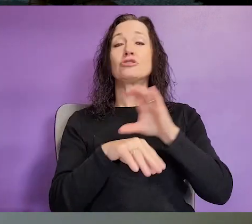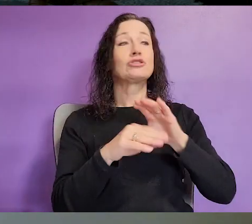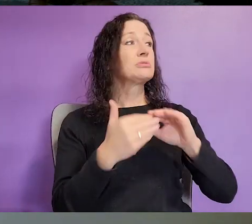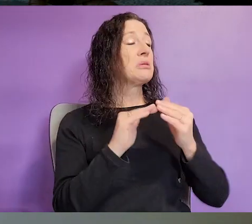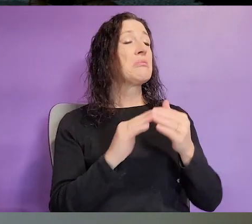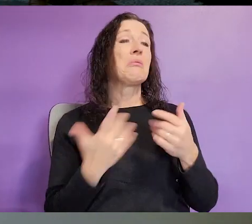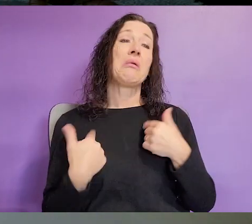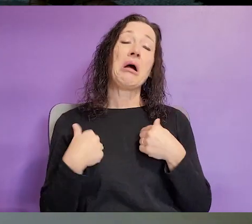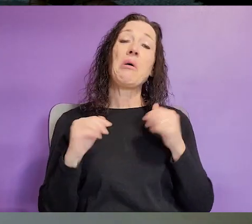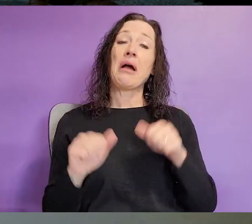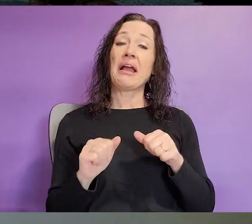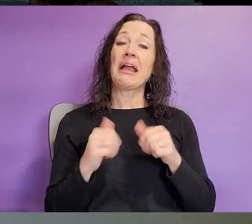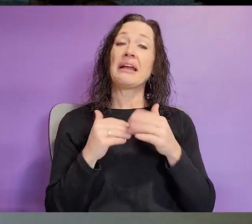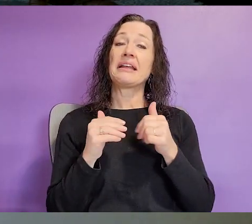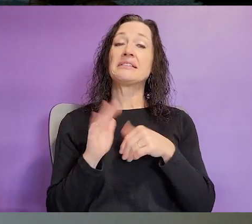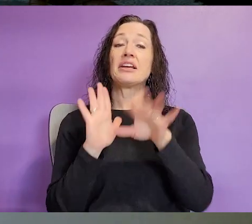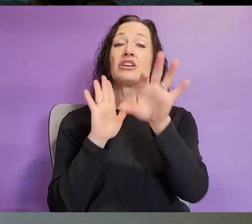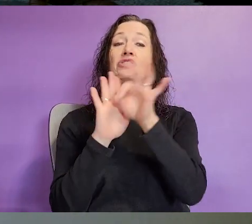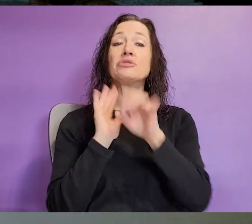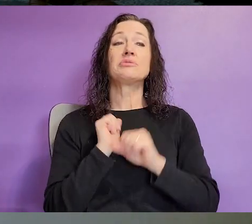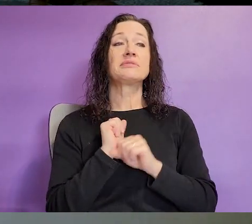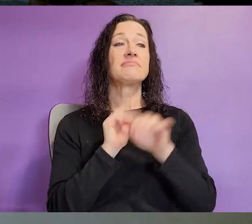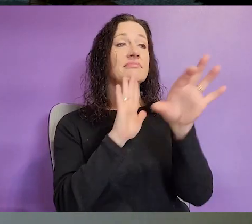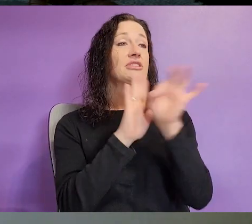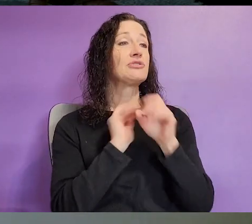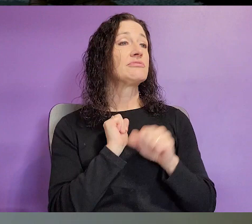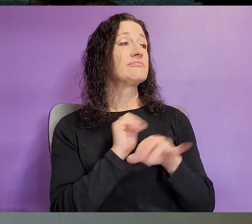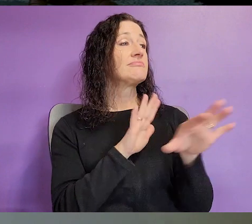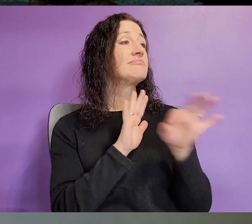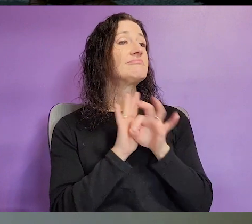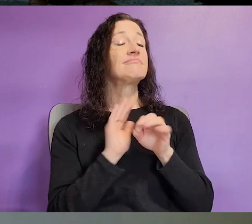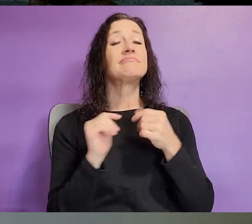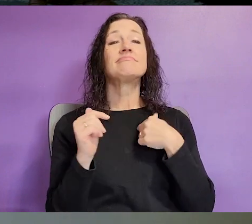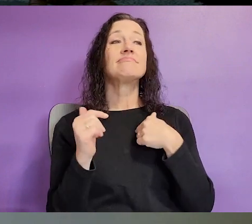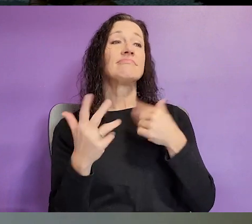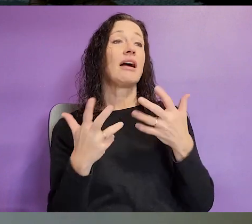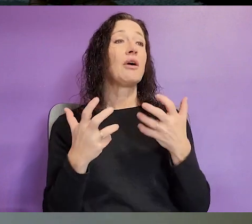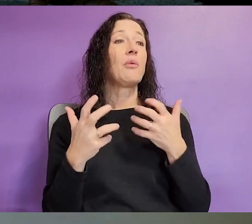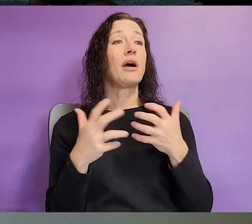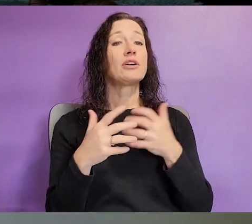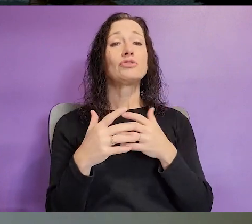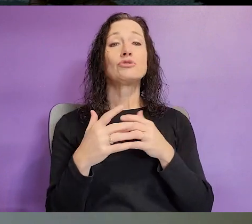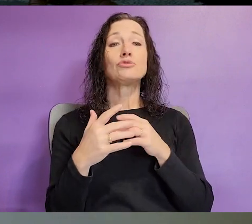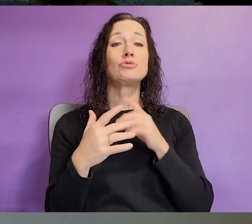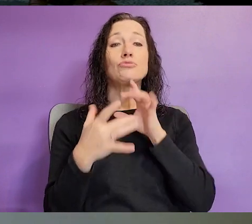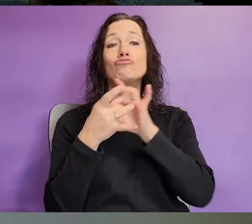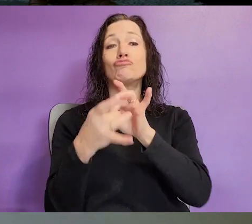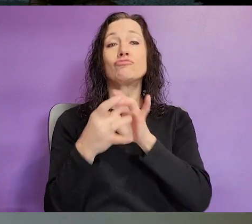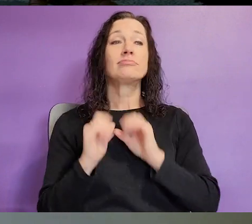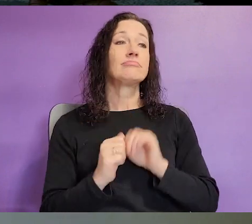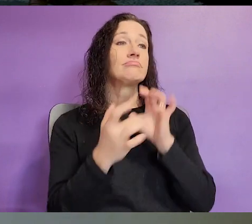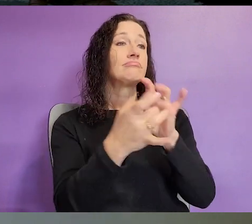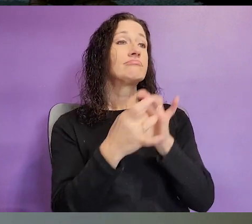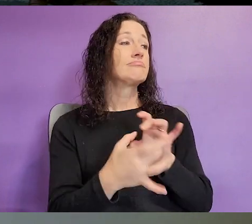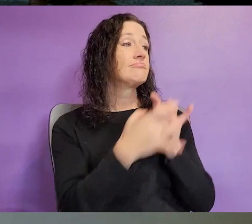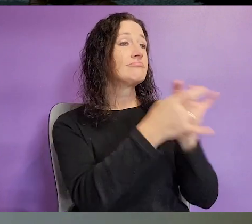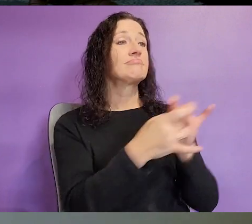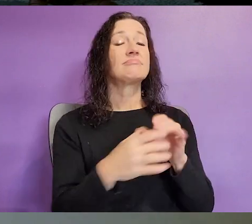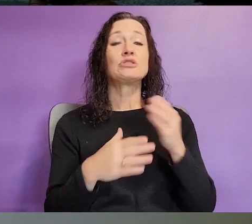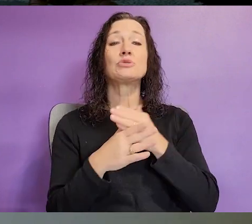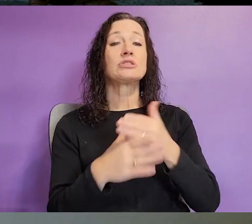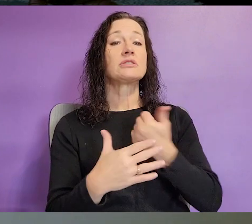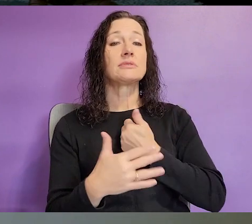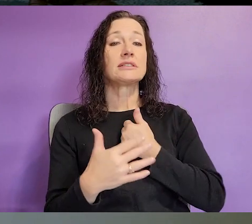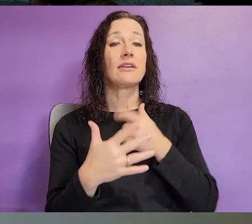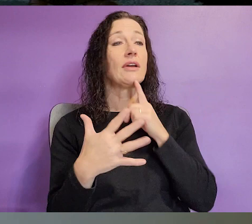I can be pretty selective in who is my neighbor and what I'm going, the degree to which I'm going to share what I